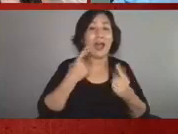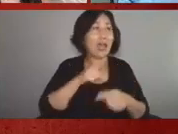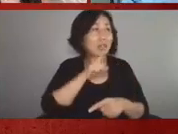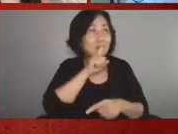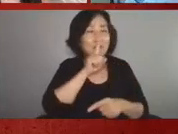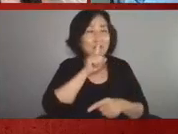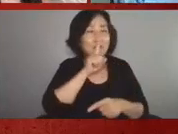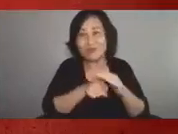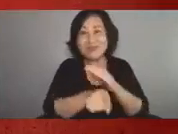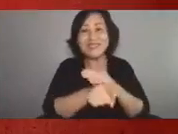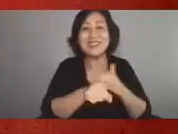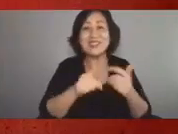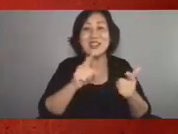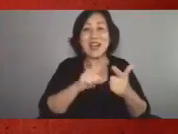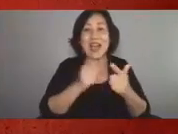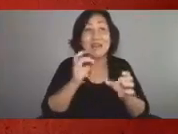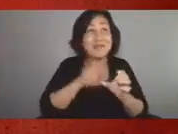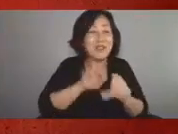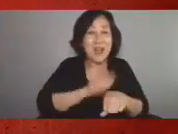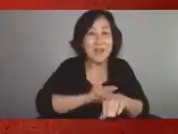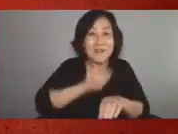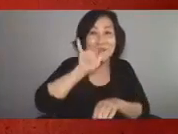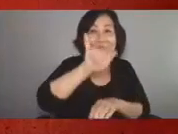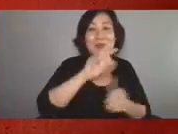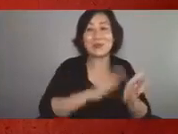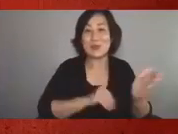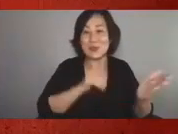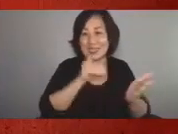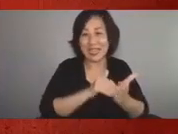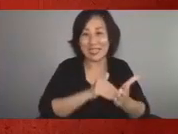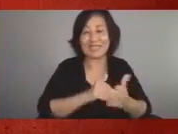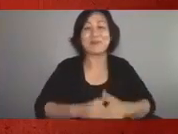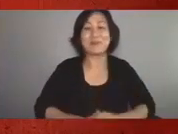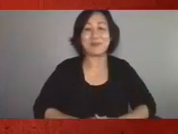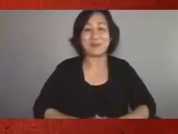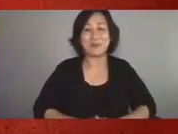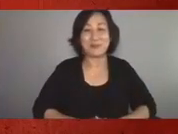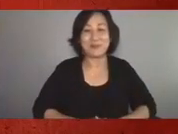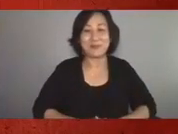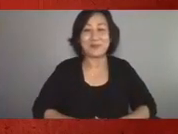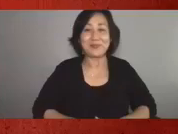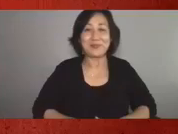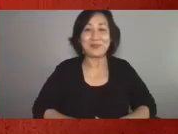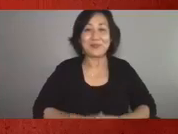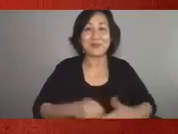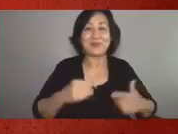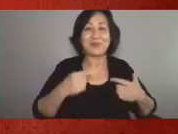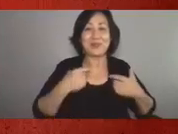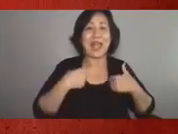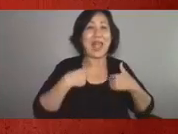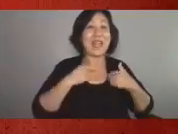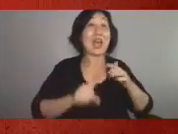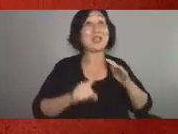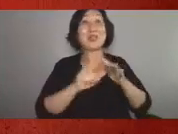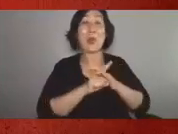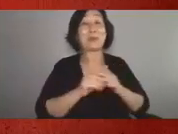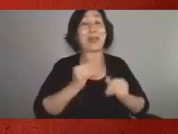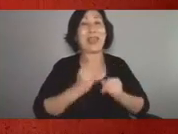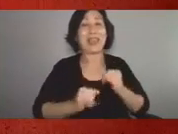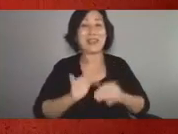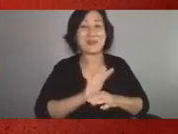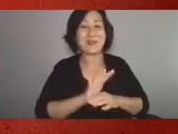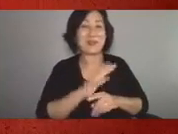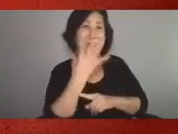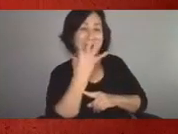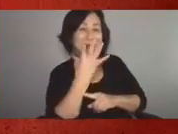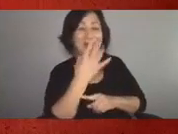when I was snuck off to fly there and you know, put in